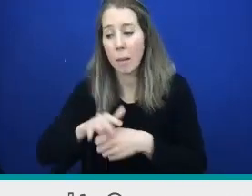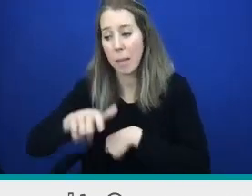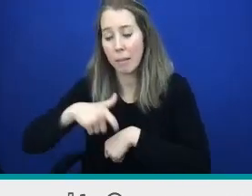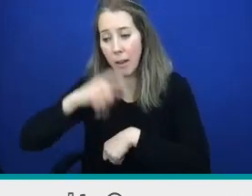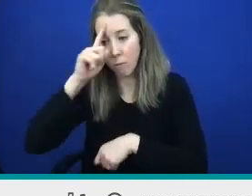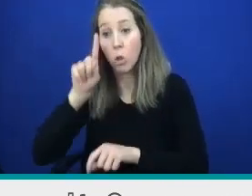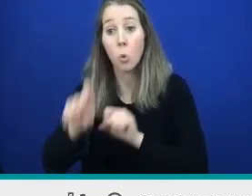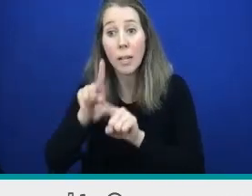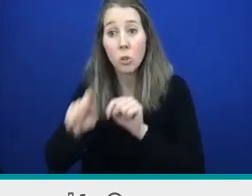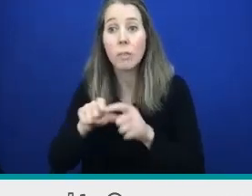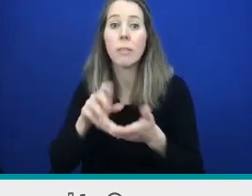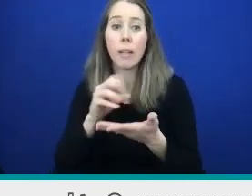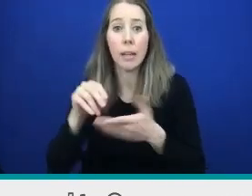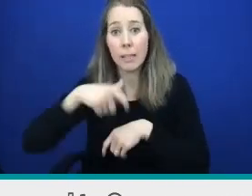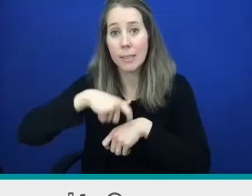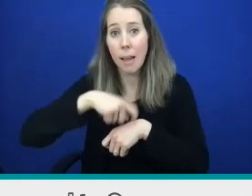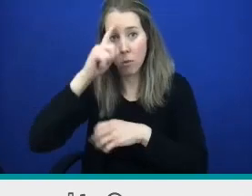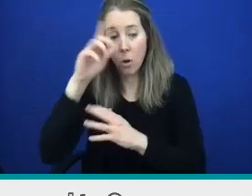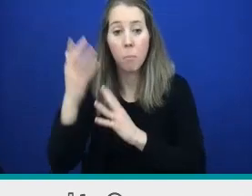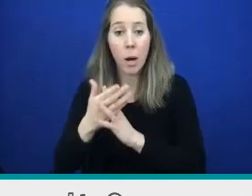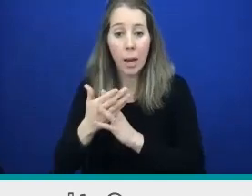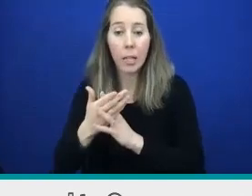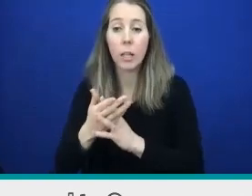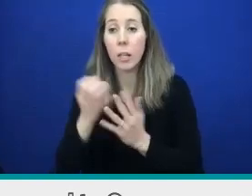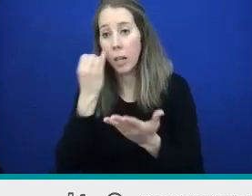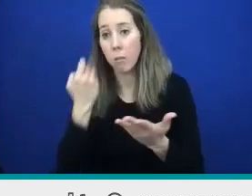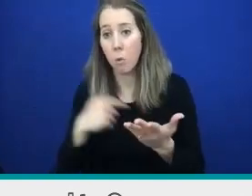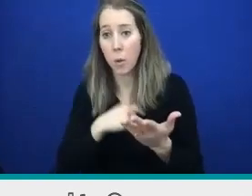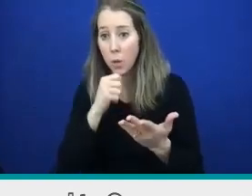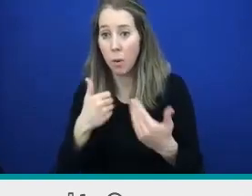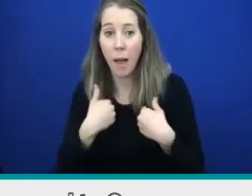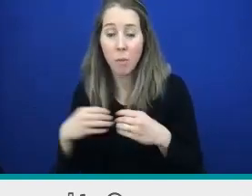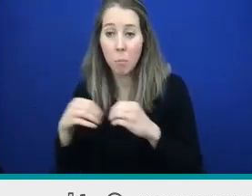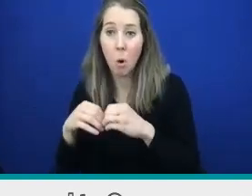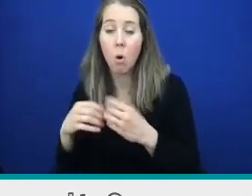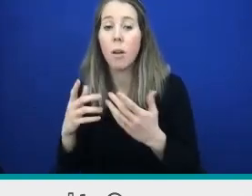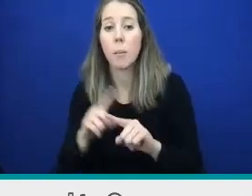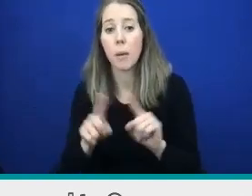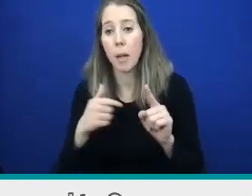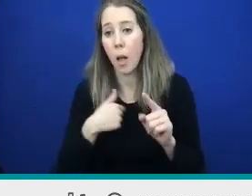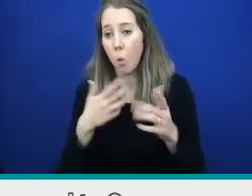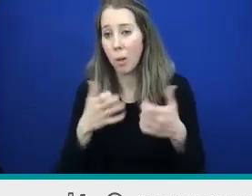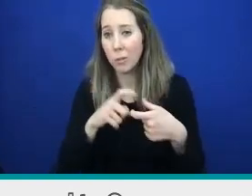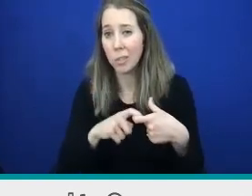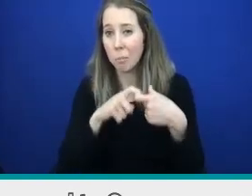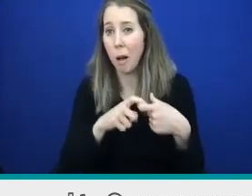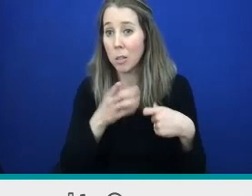well as giving time for a break if we don't have more. But so I want to kind of pause there